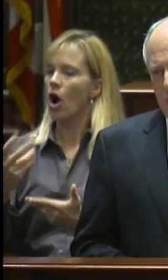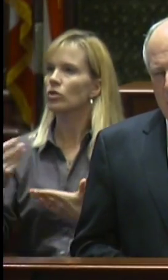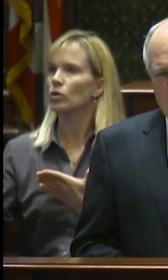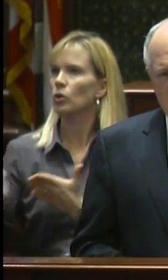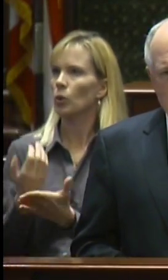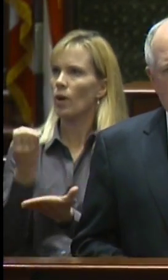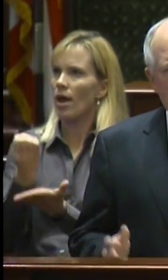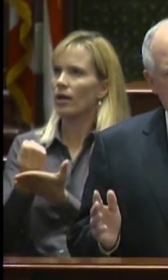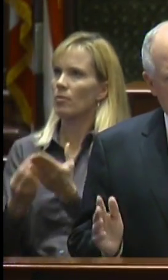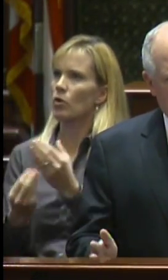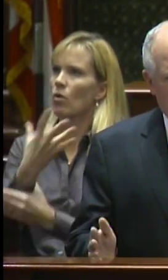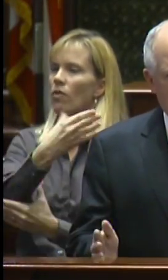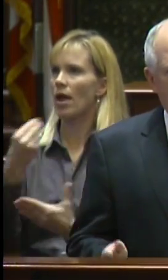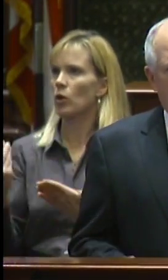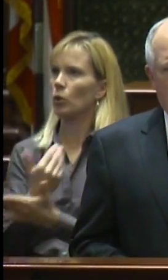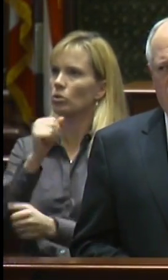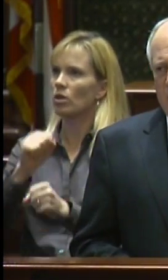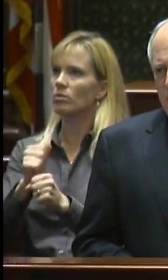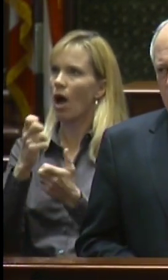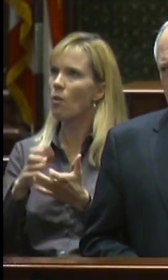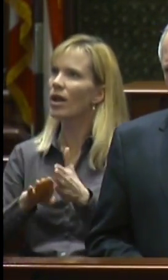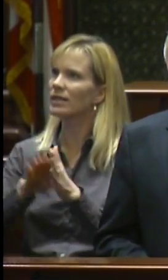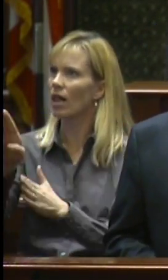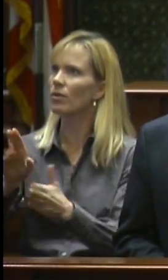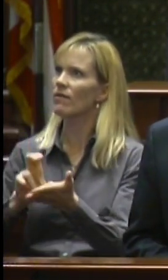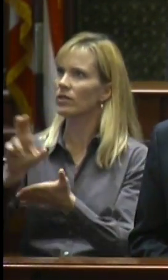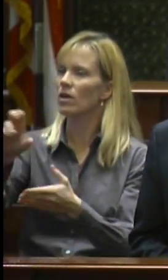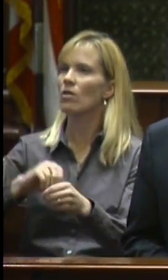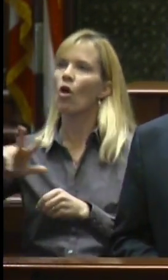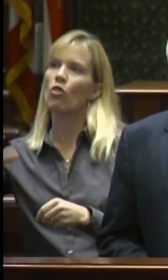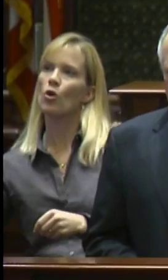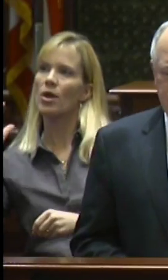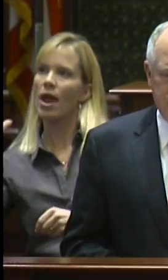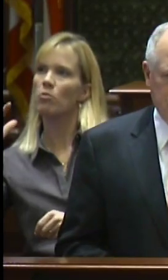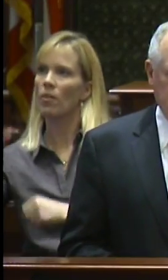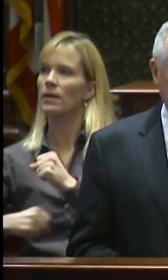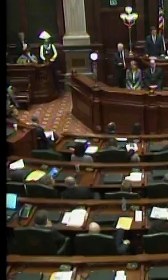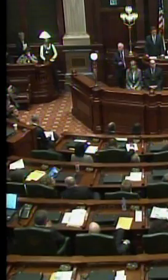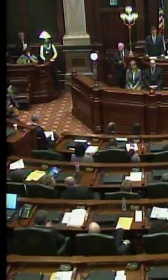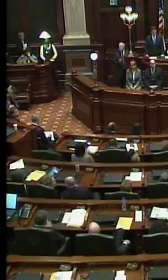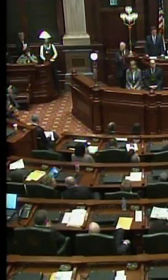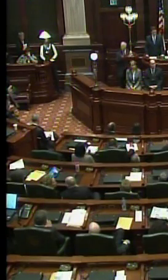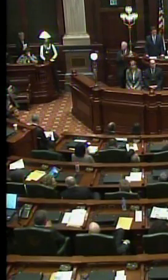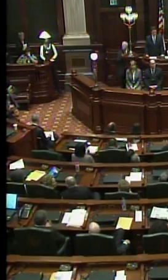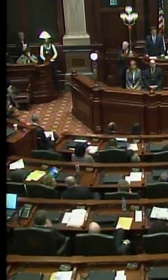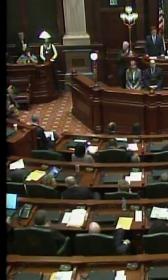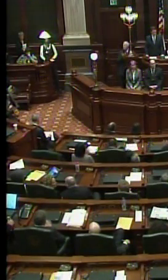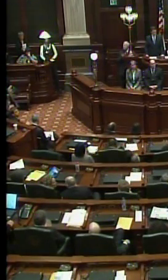growth and jobs. And I want to accelerate our investment in the third airport this year.